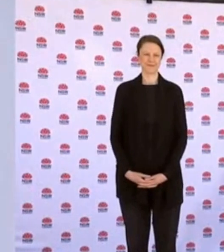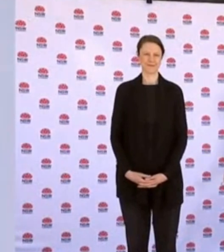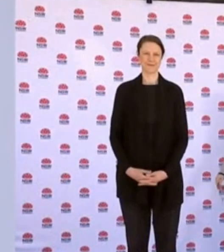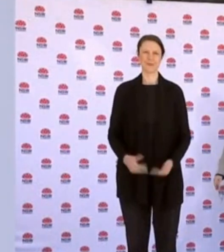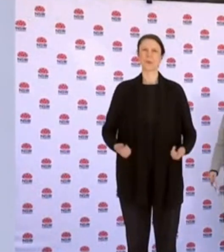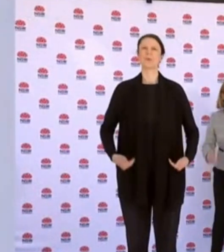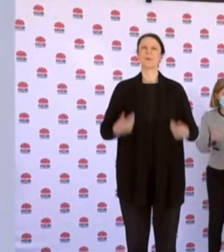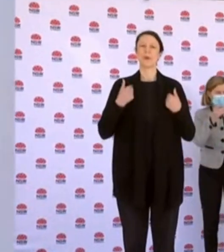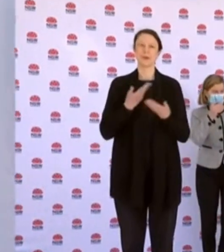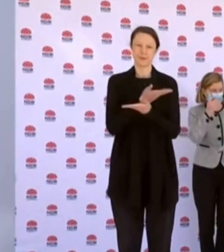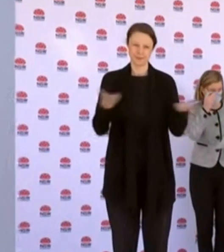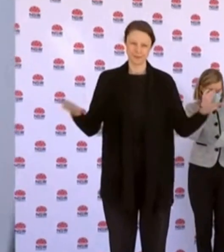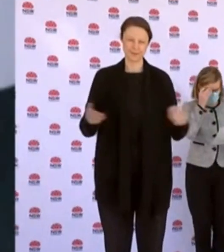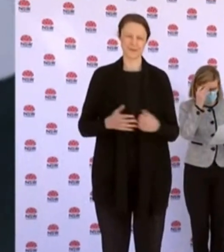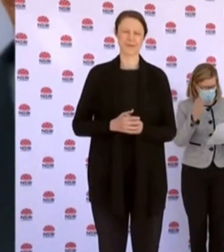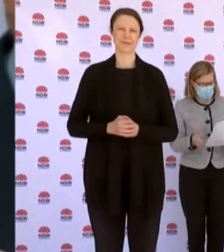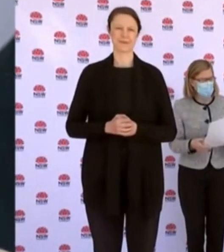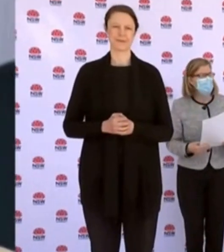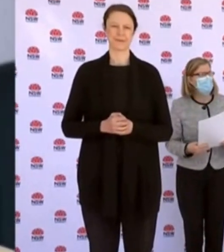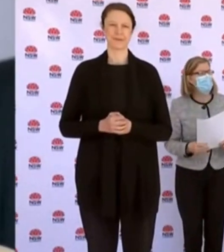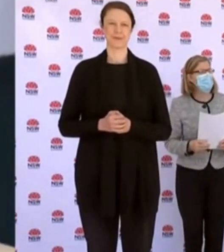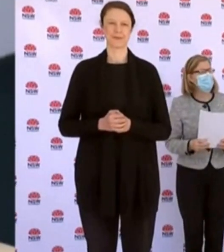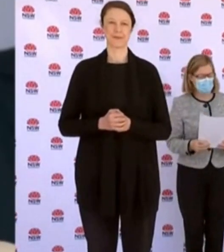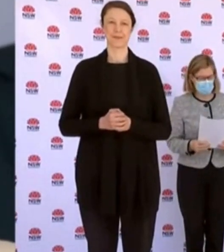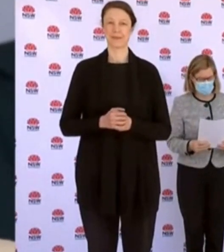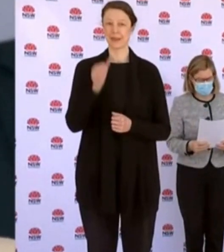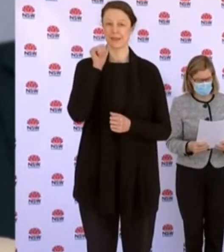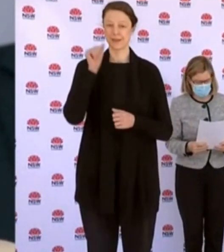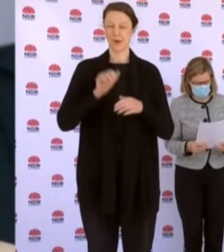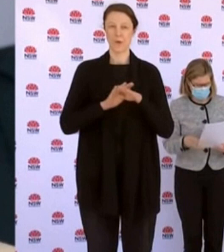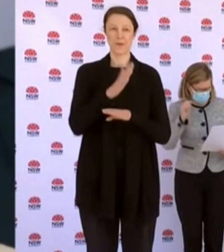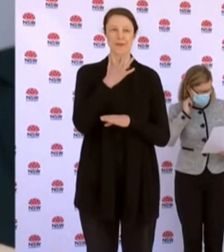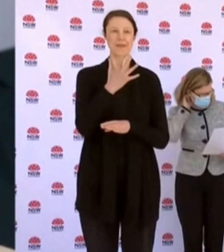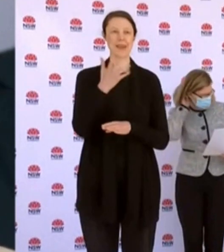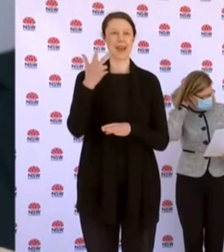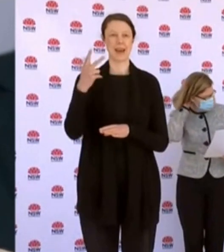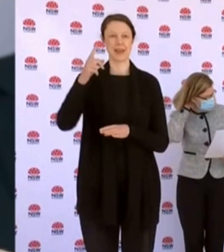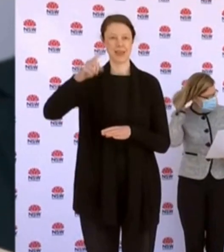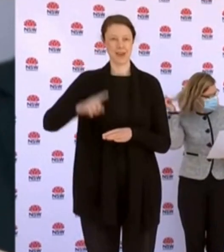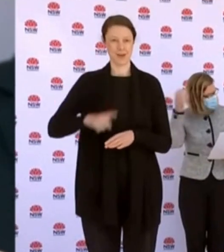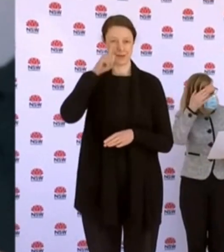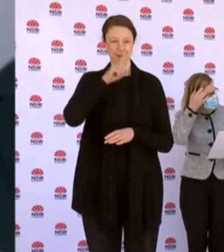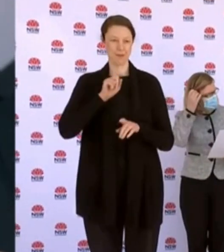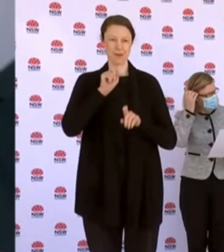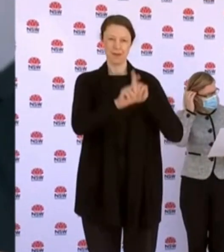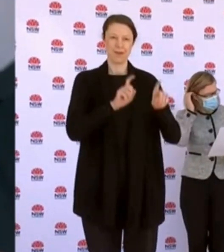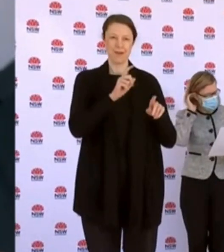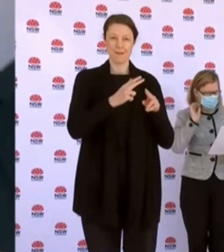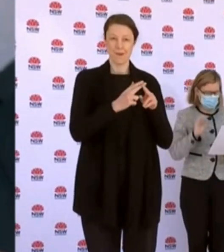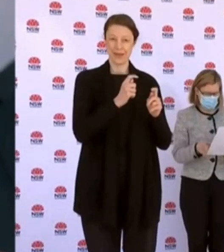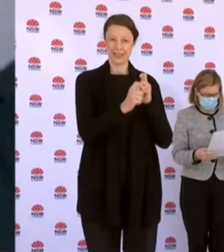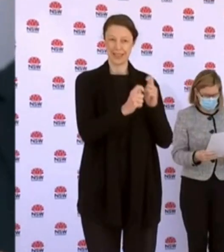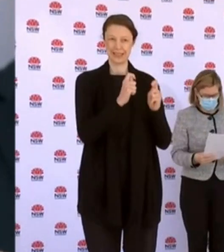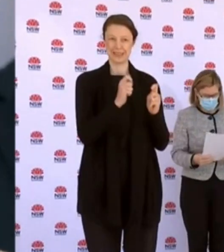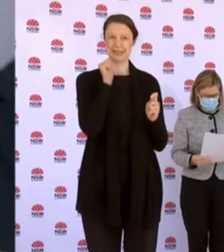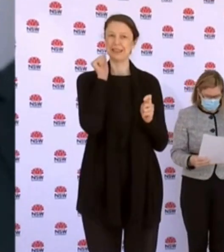Good morning, everybody. Thank you to the 58,000 people that came forward to testing to the last 24 hours